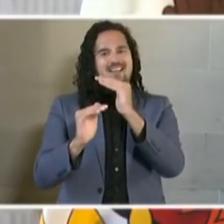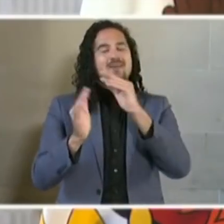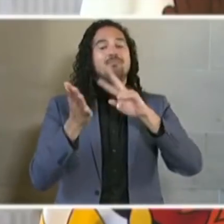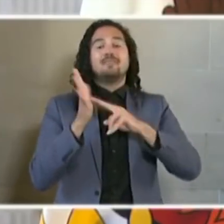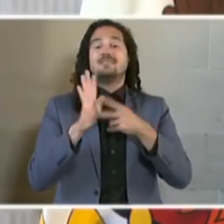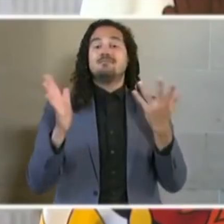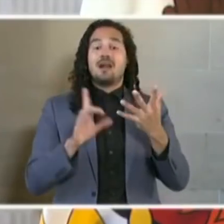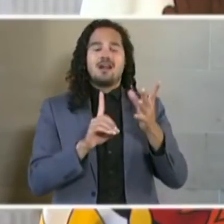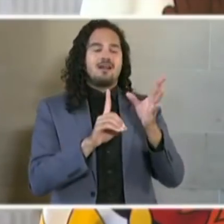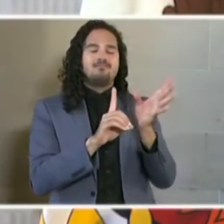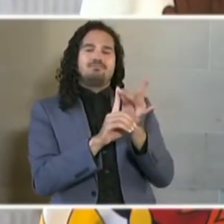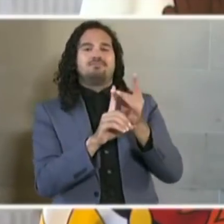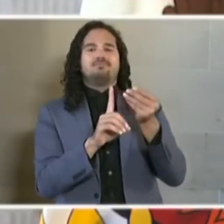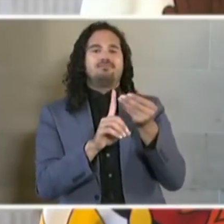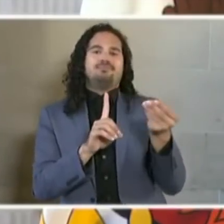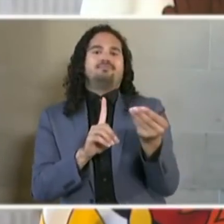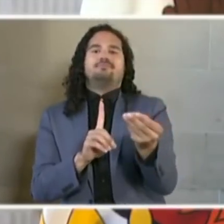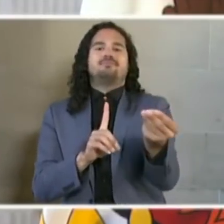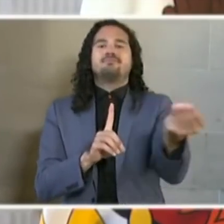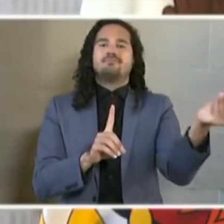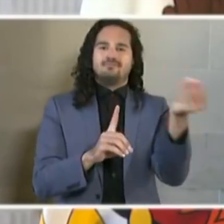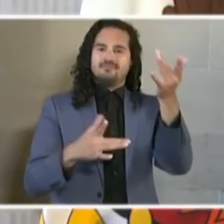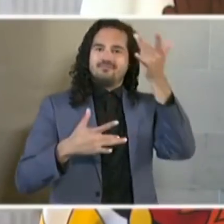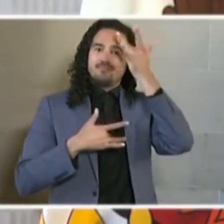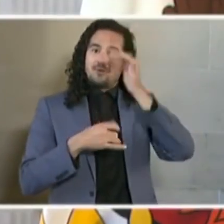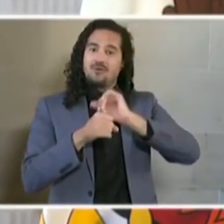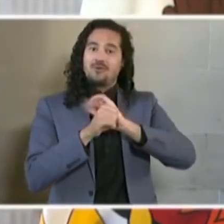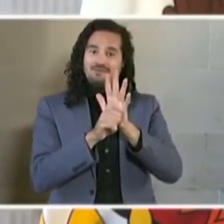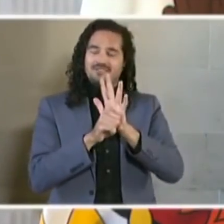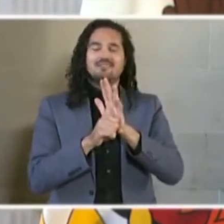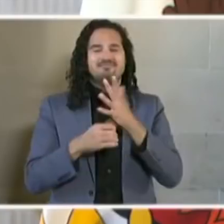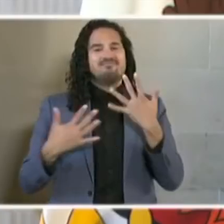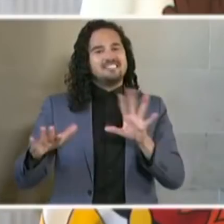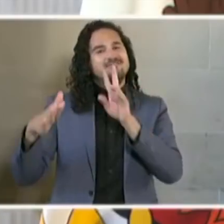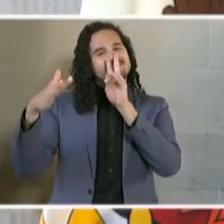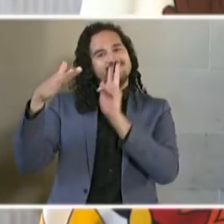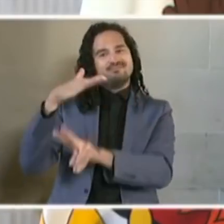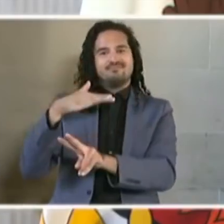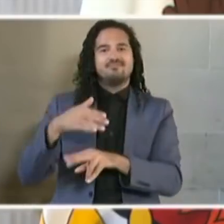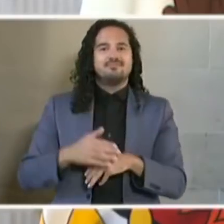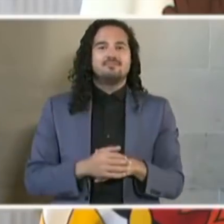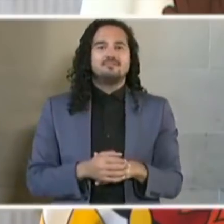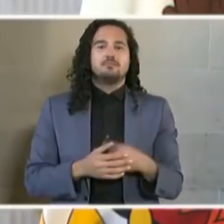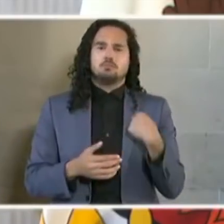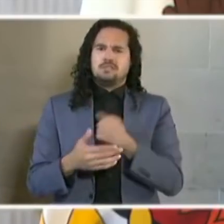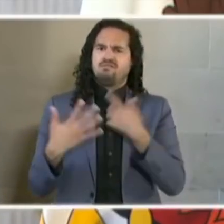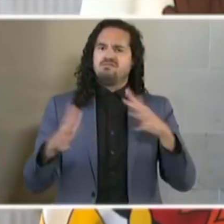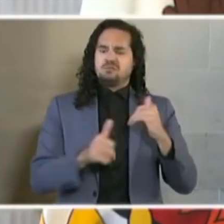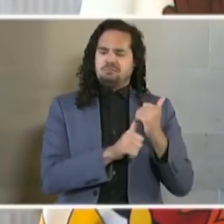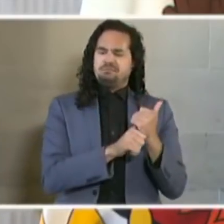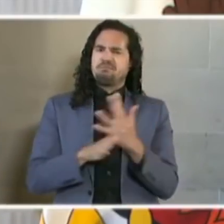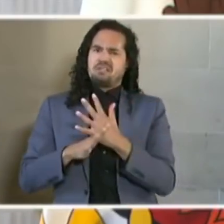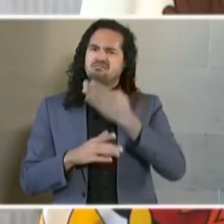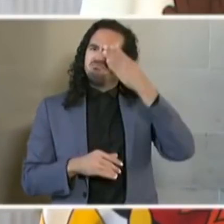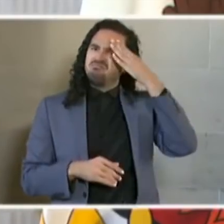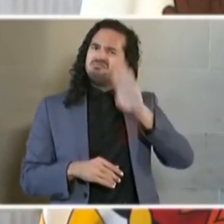likely. And we have been, and we are prepared for this. Overall,